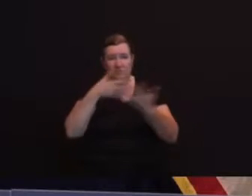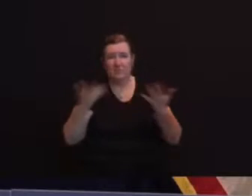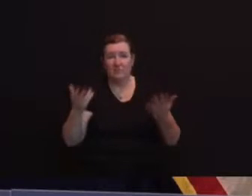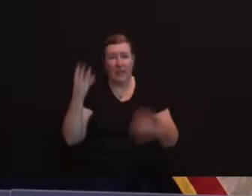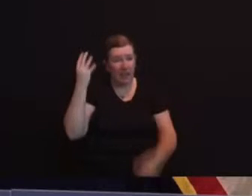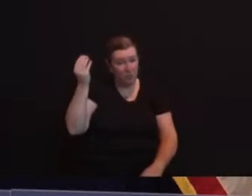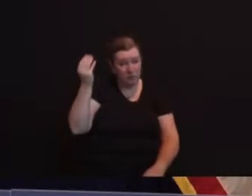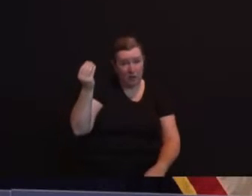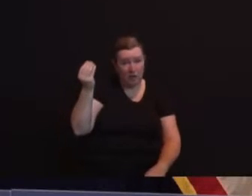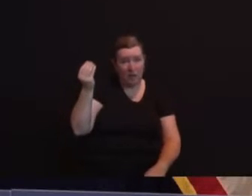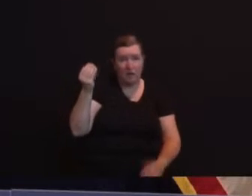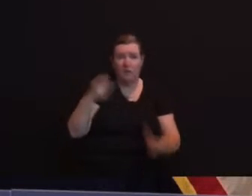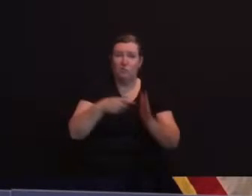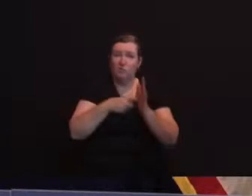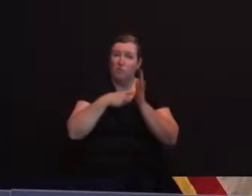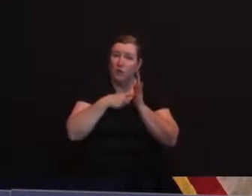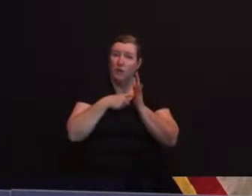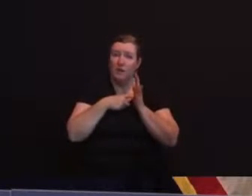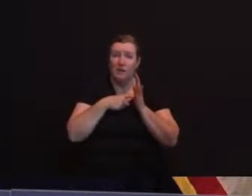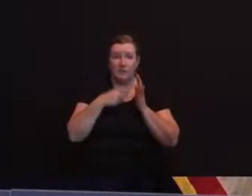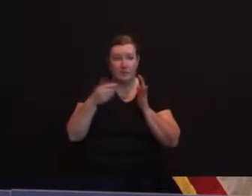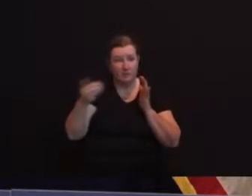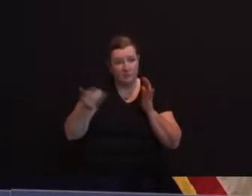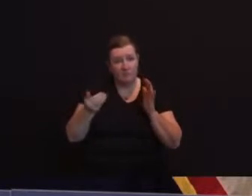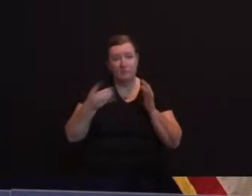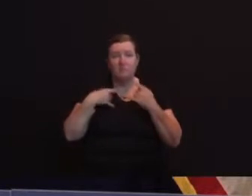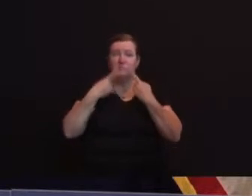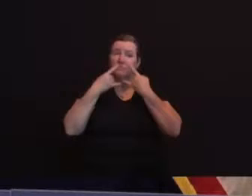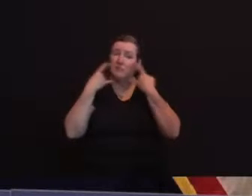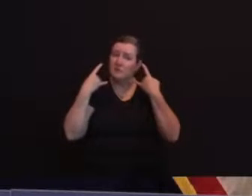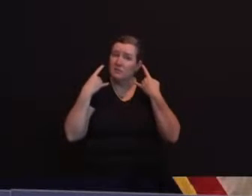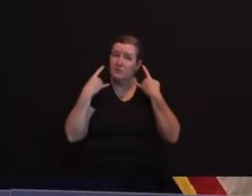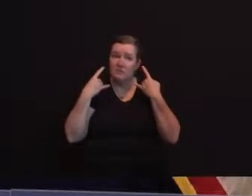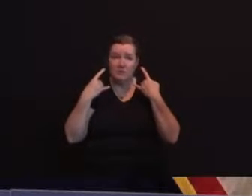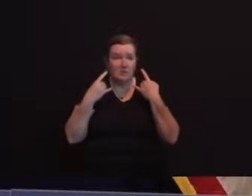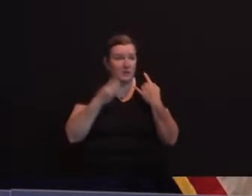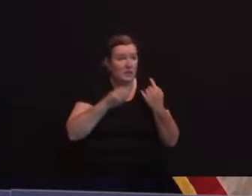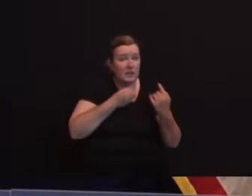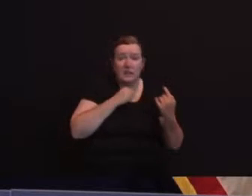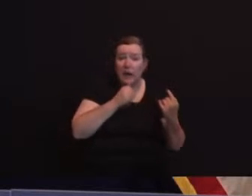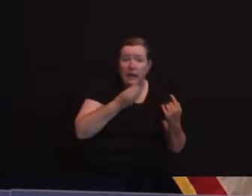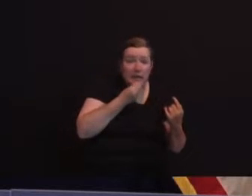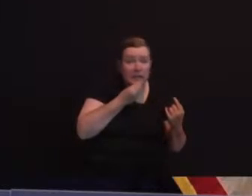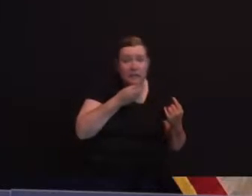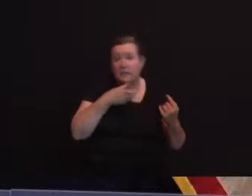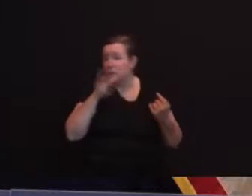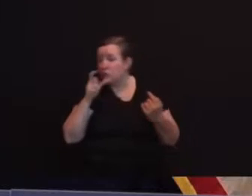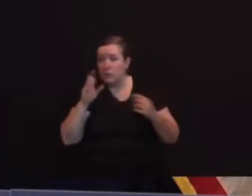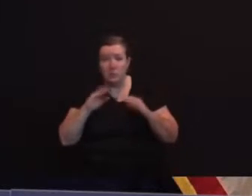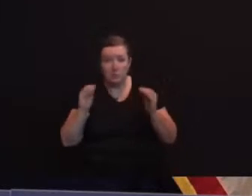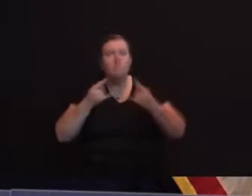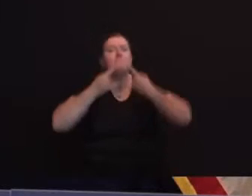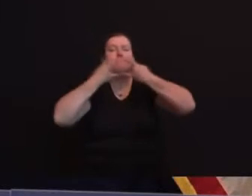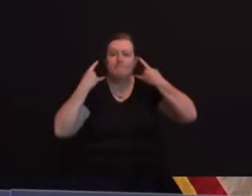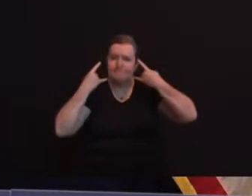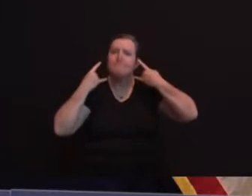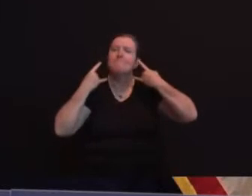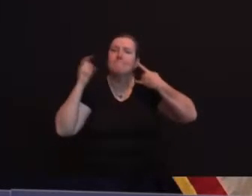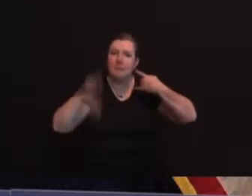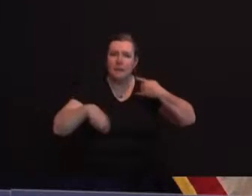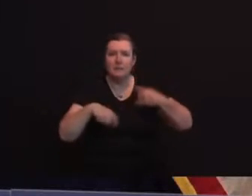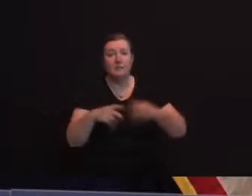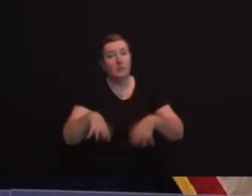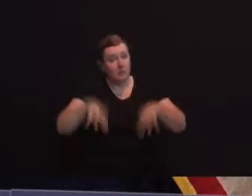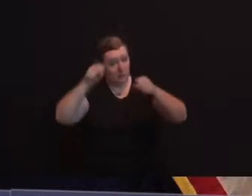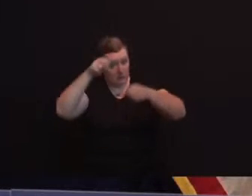require guests to wear masks when not eating or drinking. If you do host indoors, increase your ventilation by